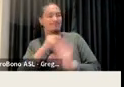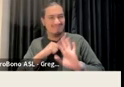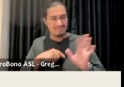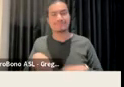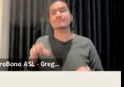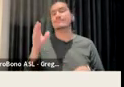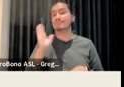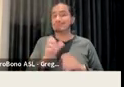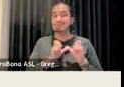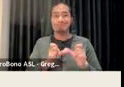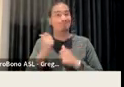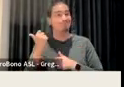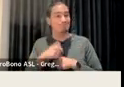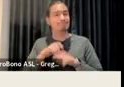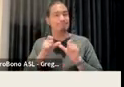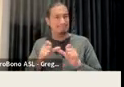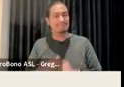I'm gonna keep timing you.